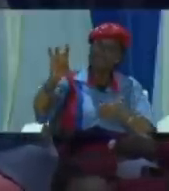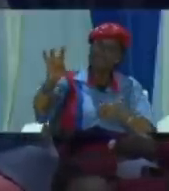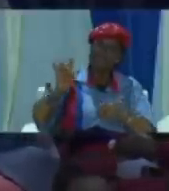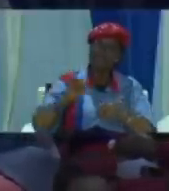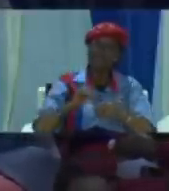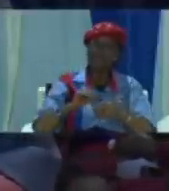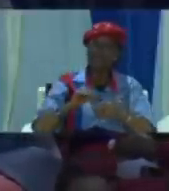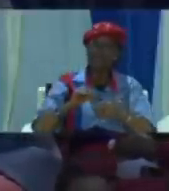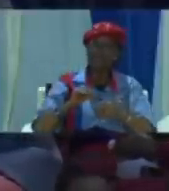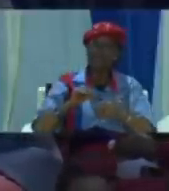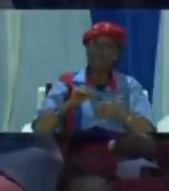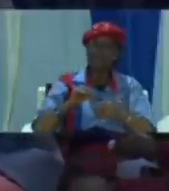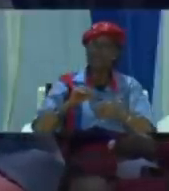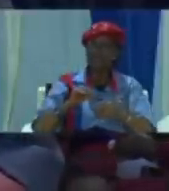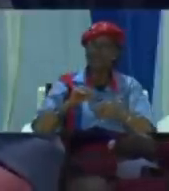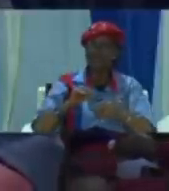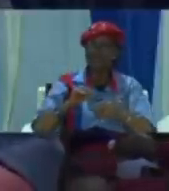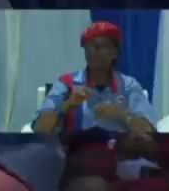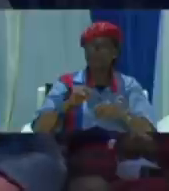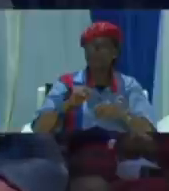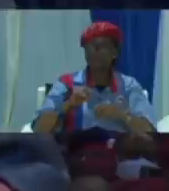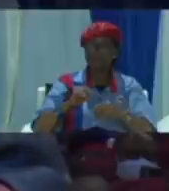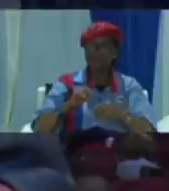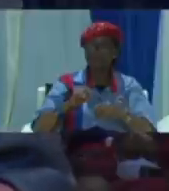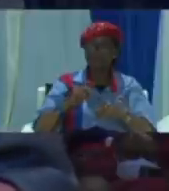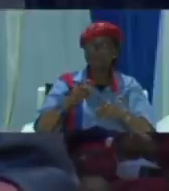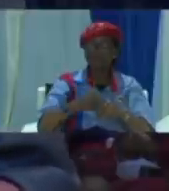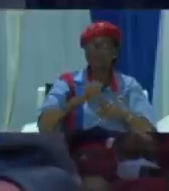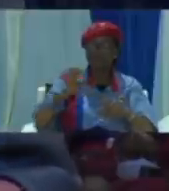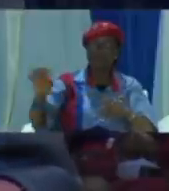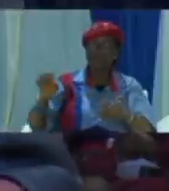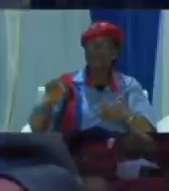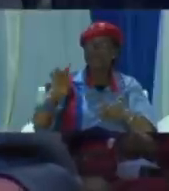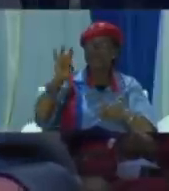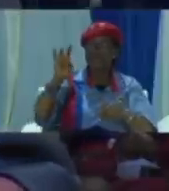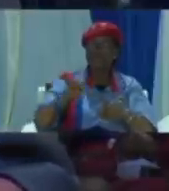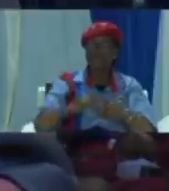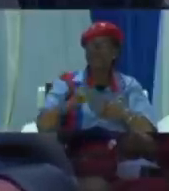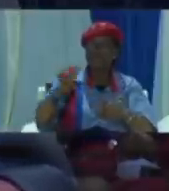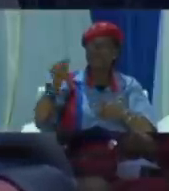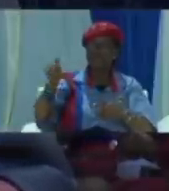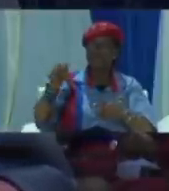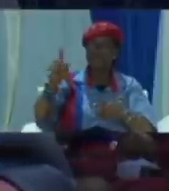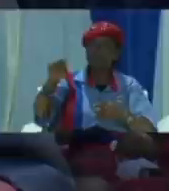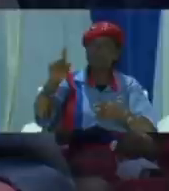48, from verse 8 to 20,